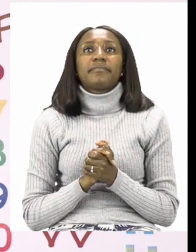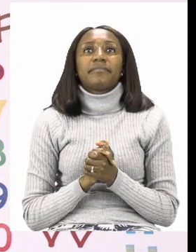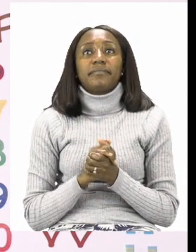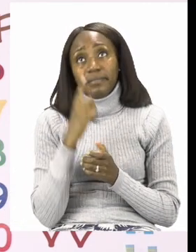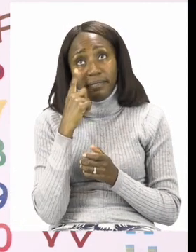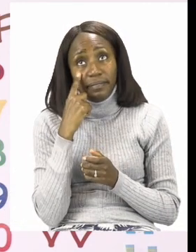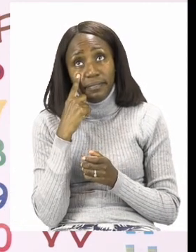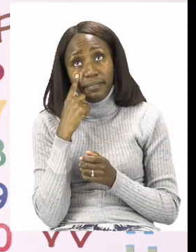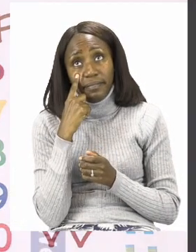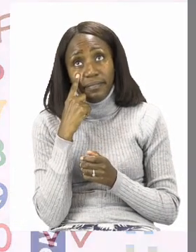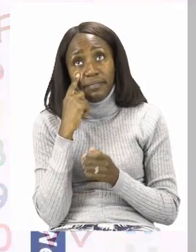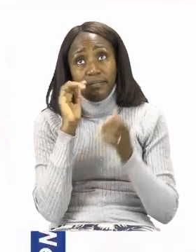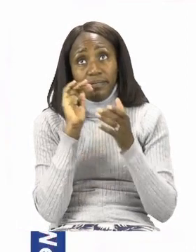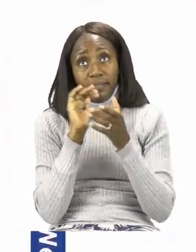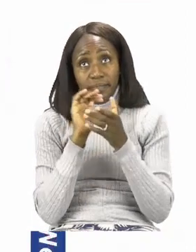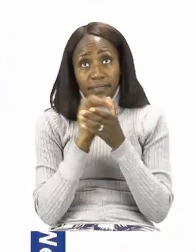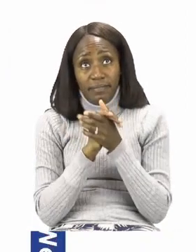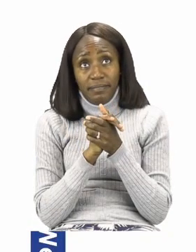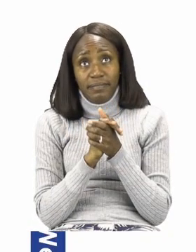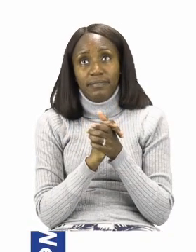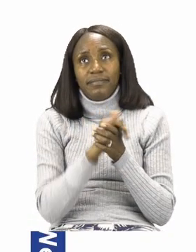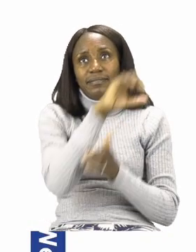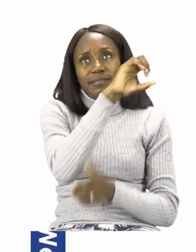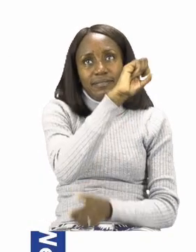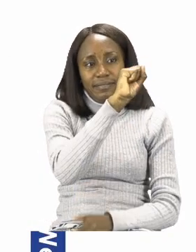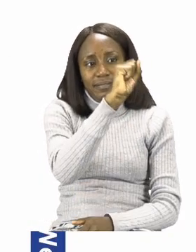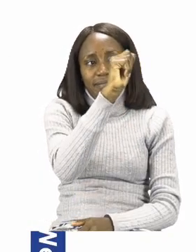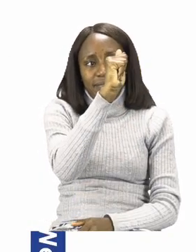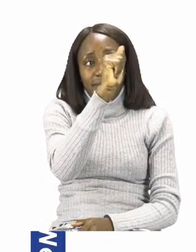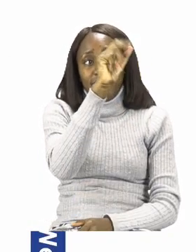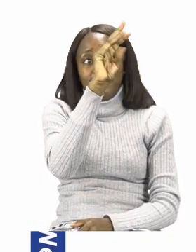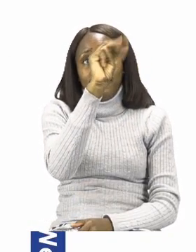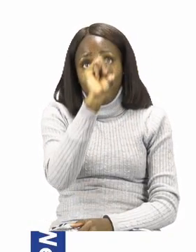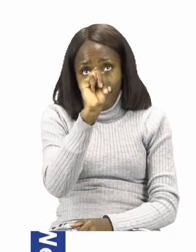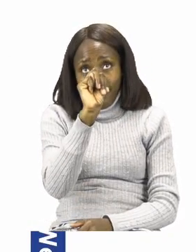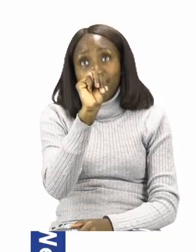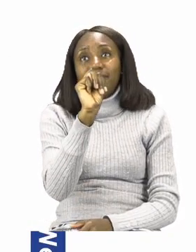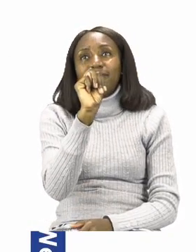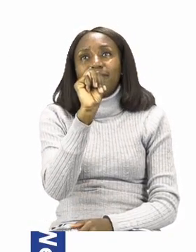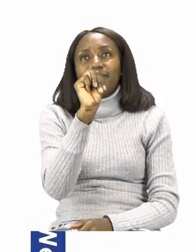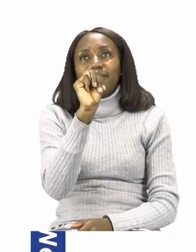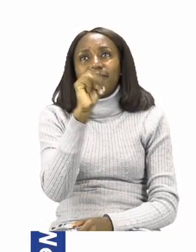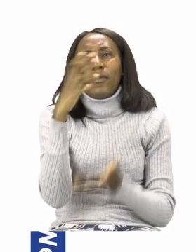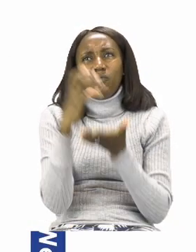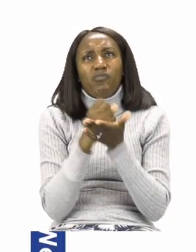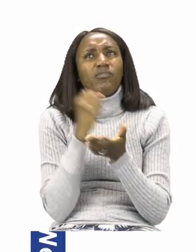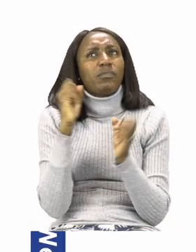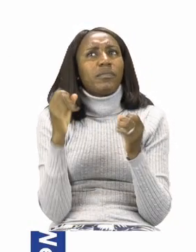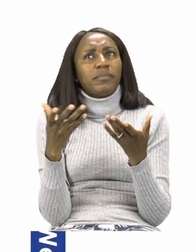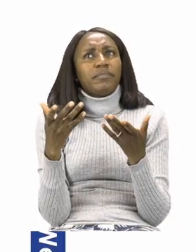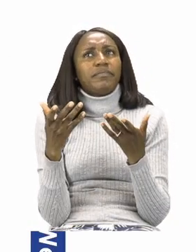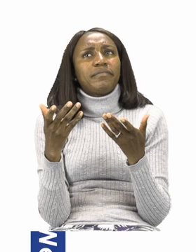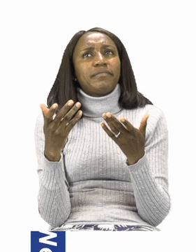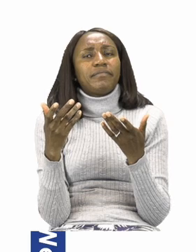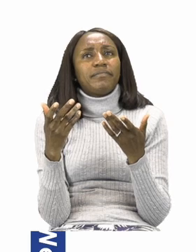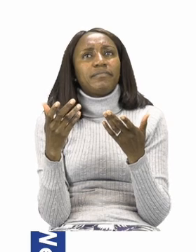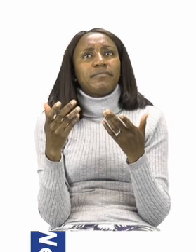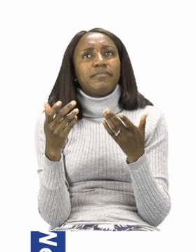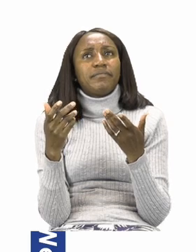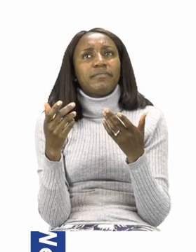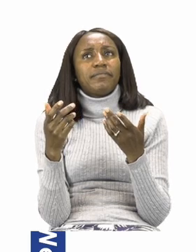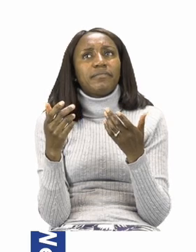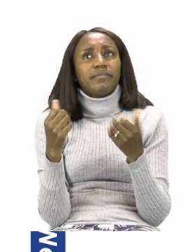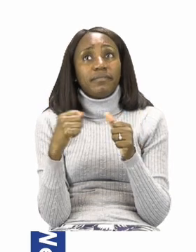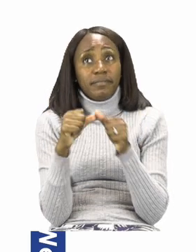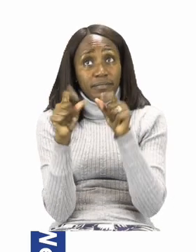let's go back and look at how many medals Sam won. We continue to